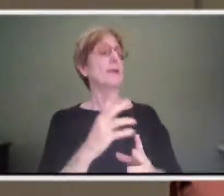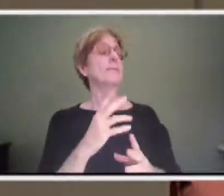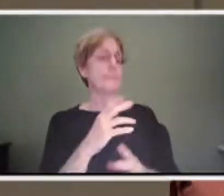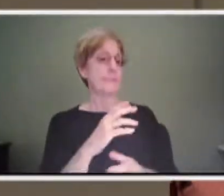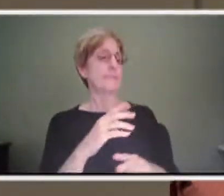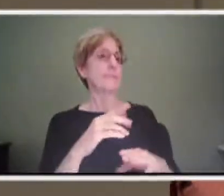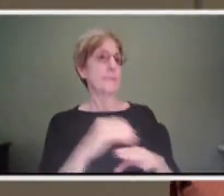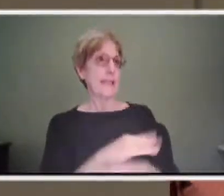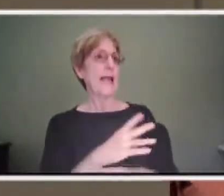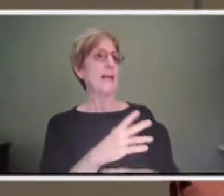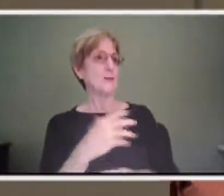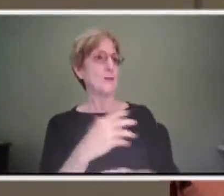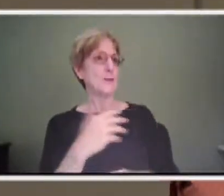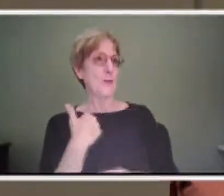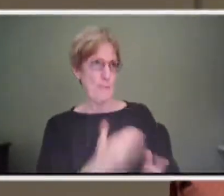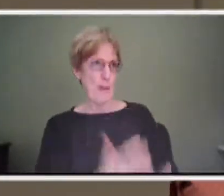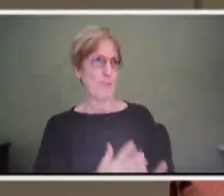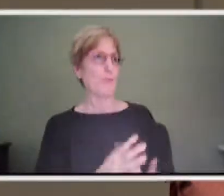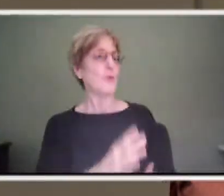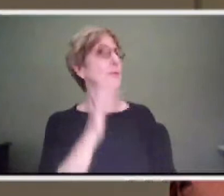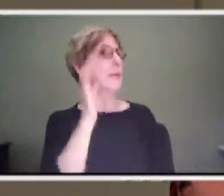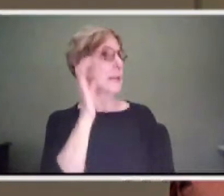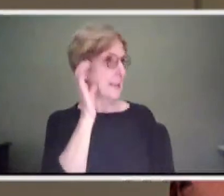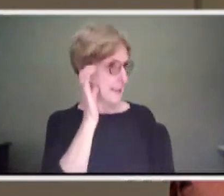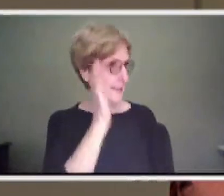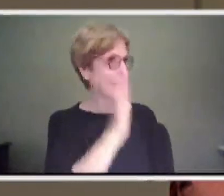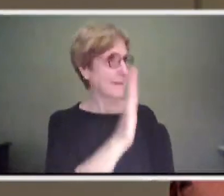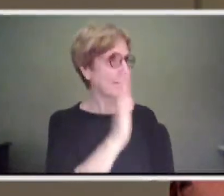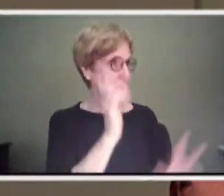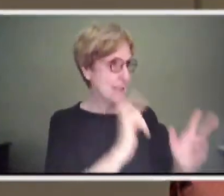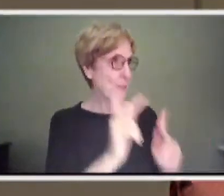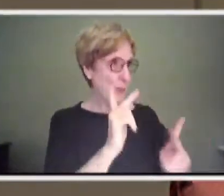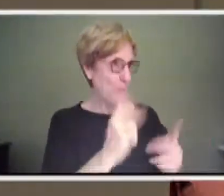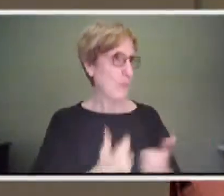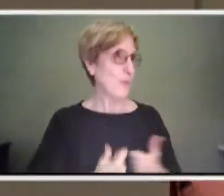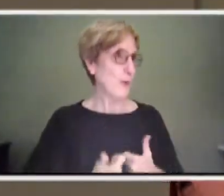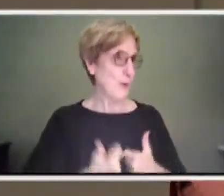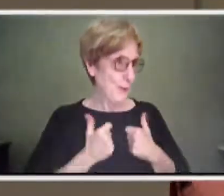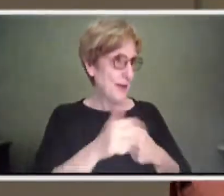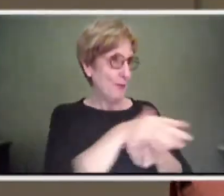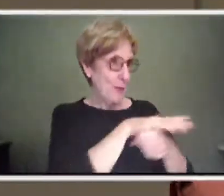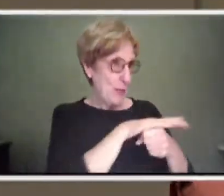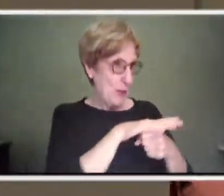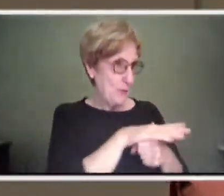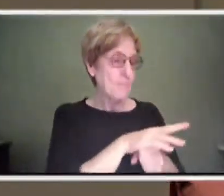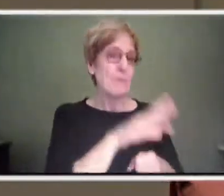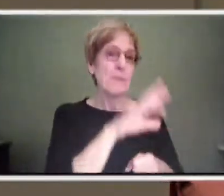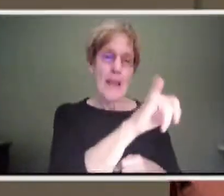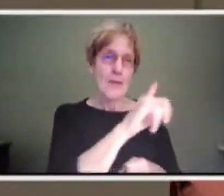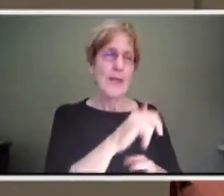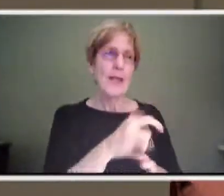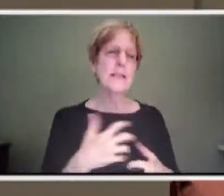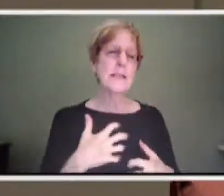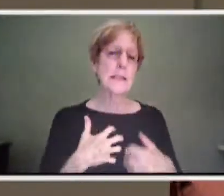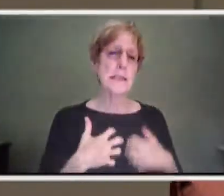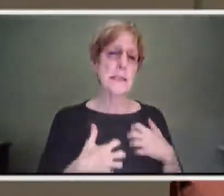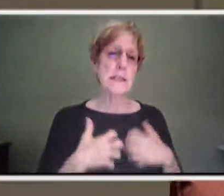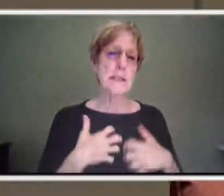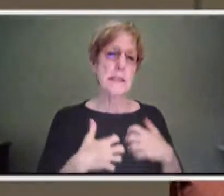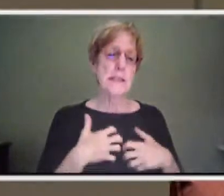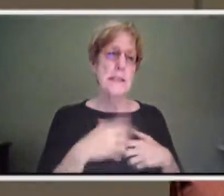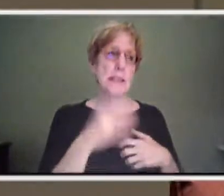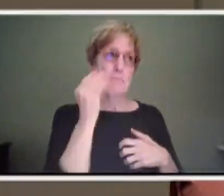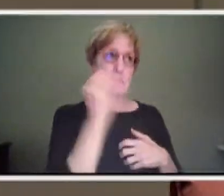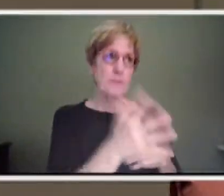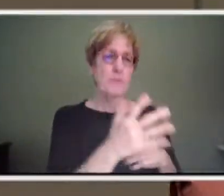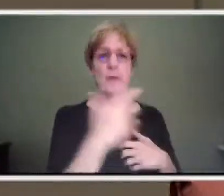prides myself on listening to residents, Right. you know, that if that's an area of contention, I want to let you know for the record that we don't